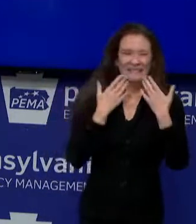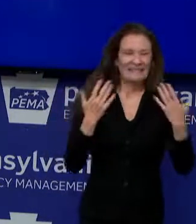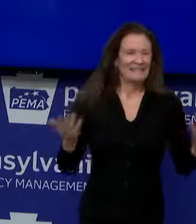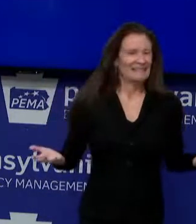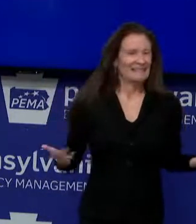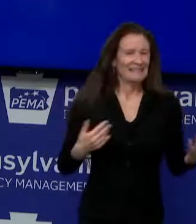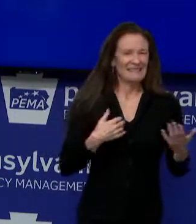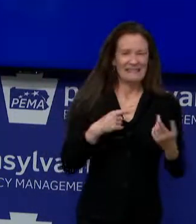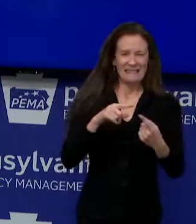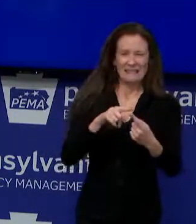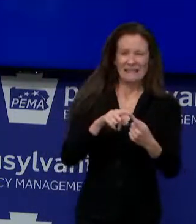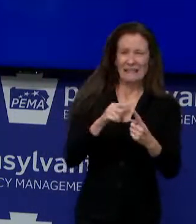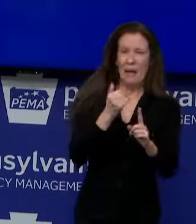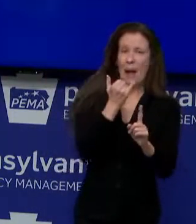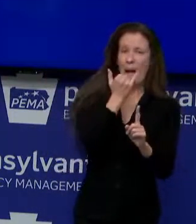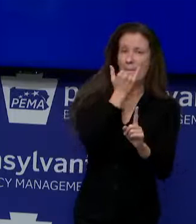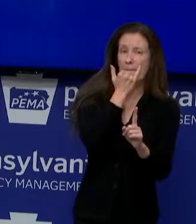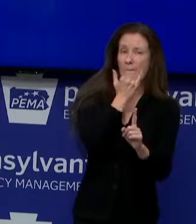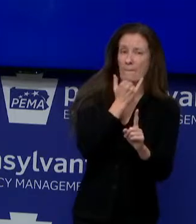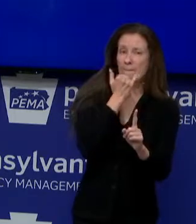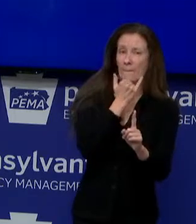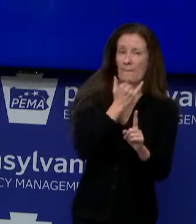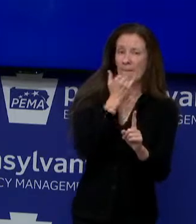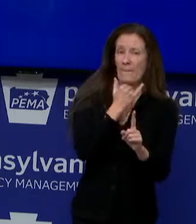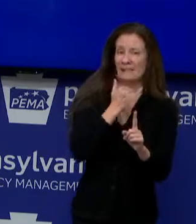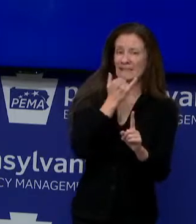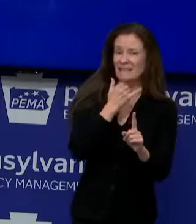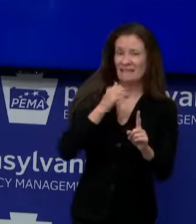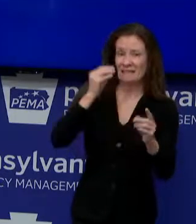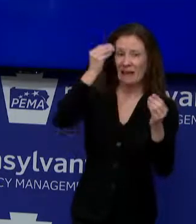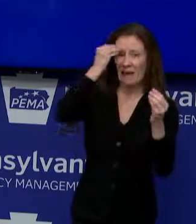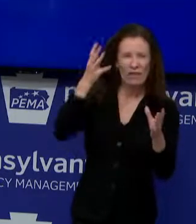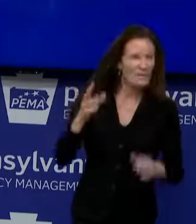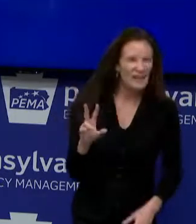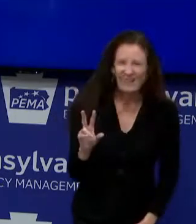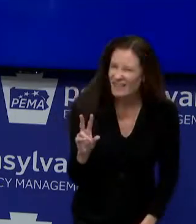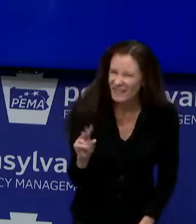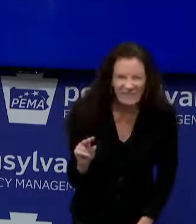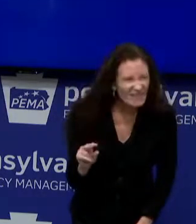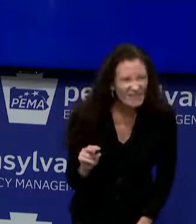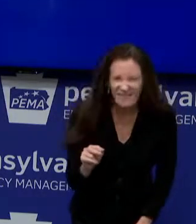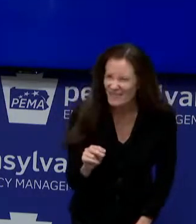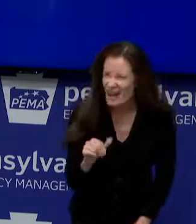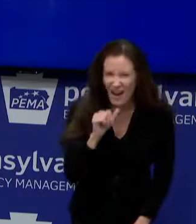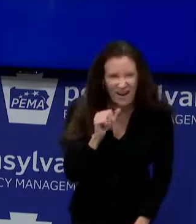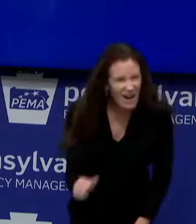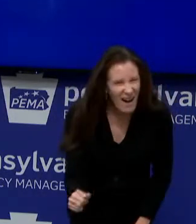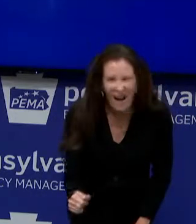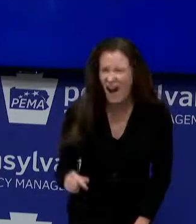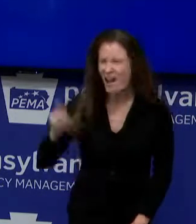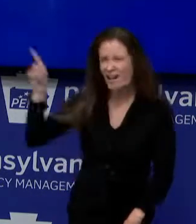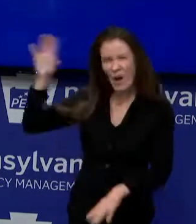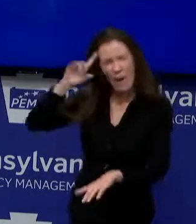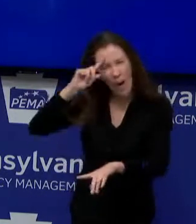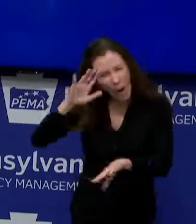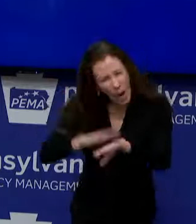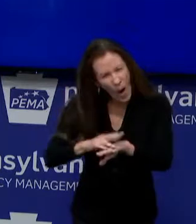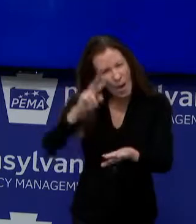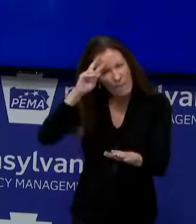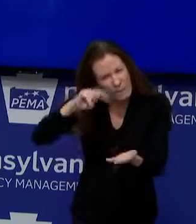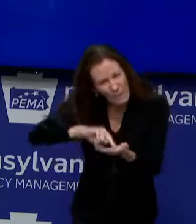I think it's an attempt to actually mislead people. It's not accidental. It's not just random bits of